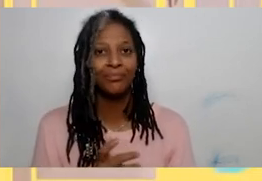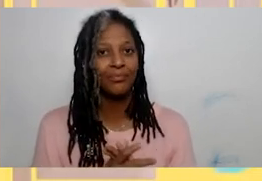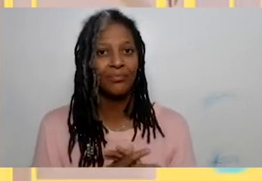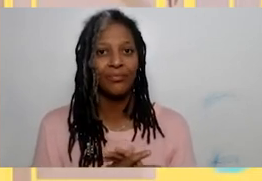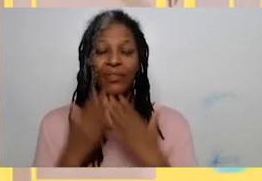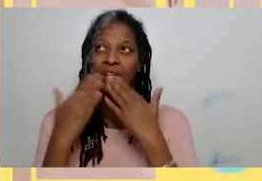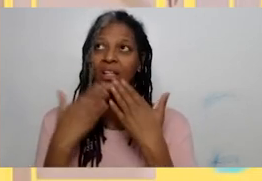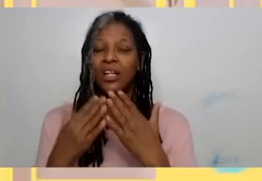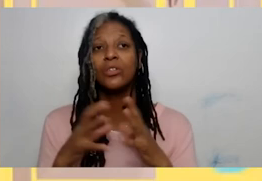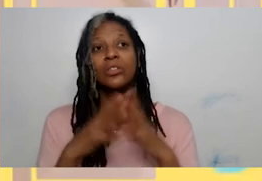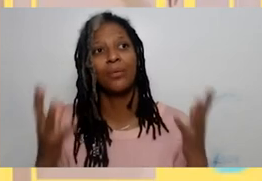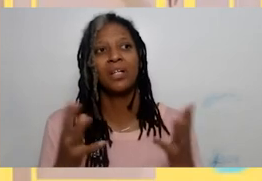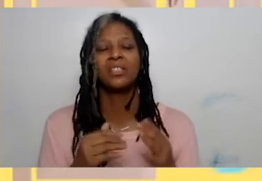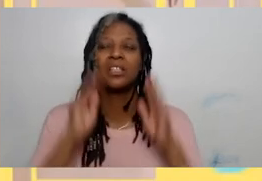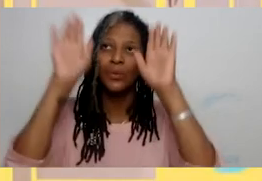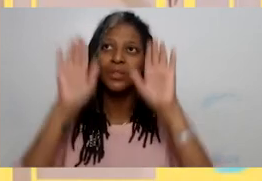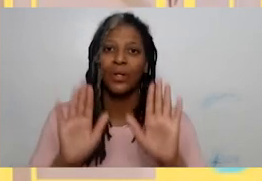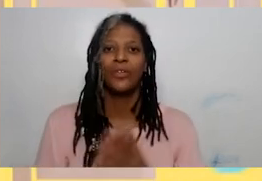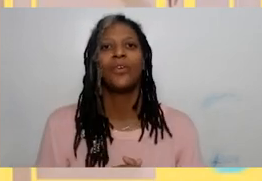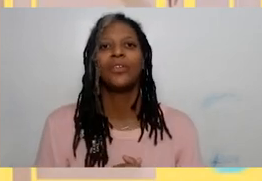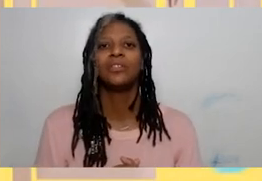you so much. This was wonderful.